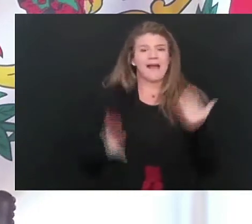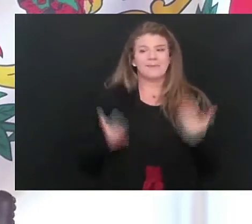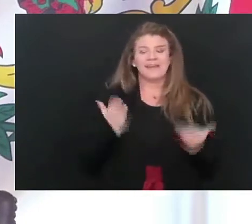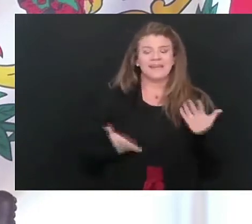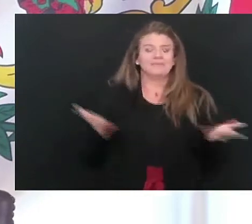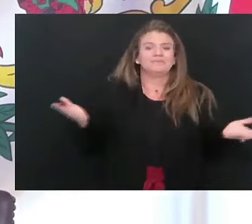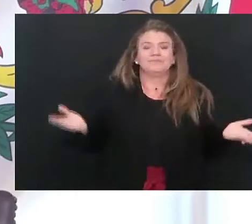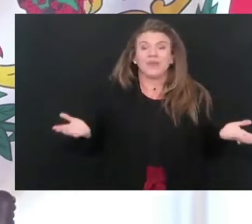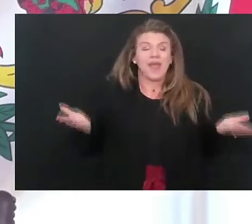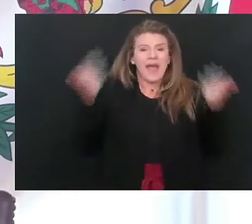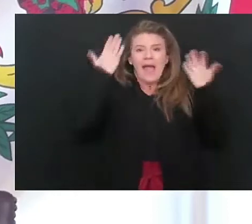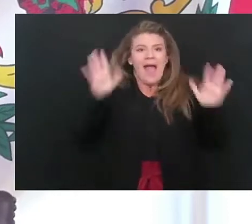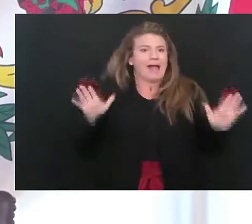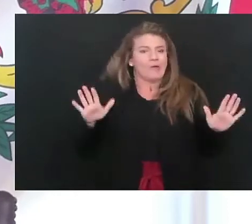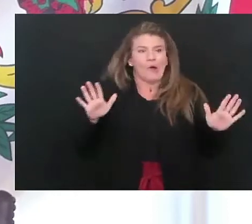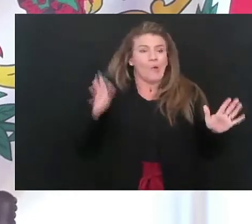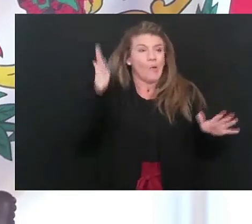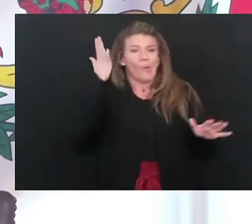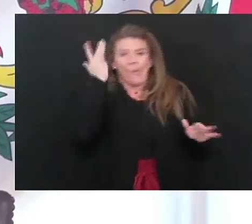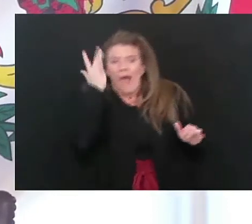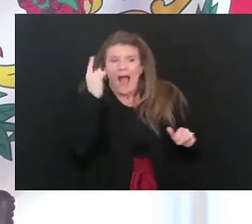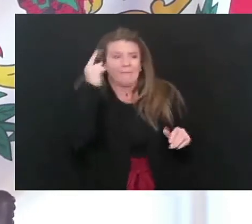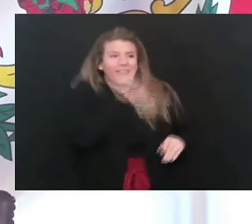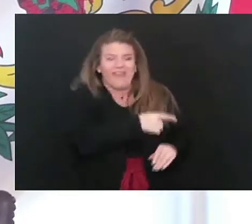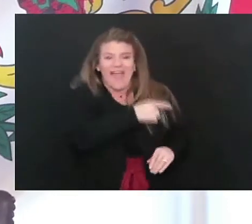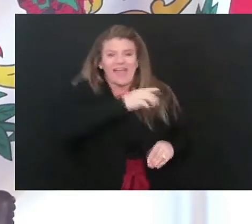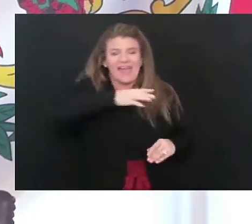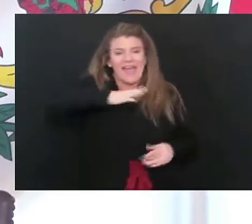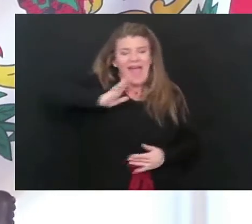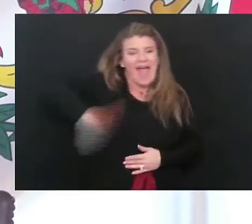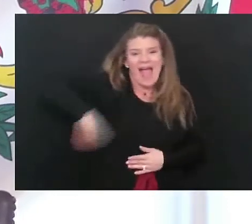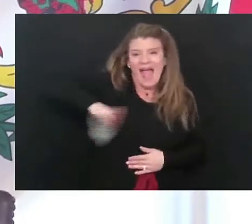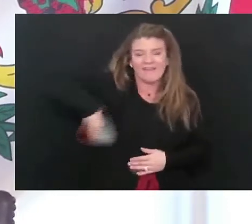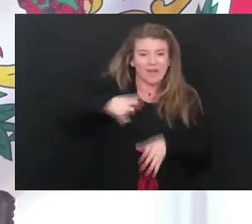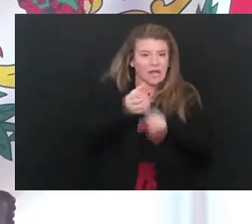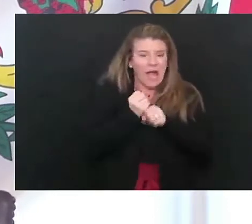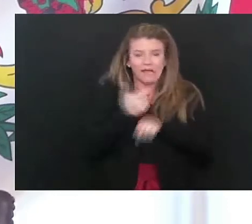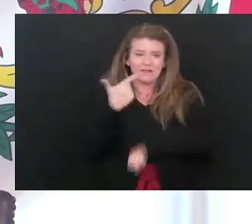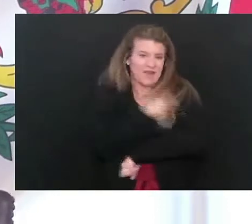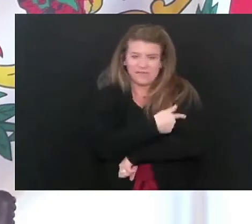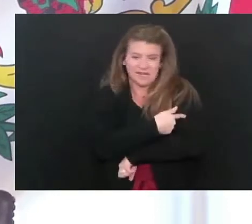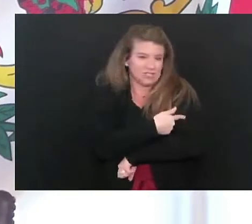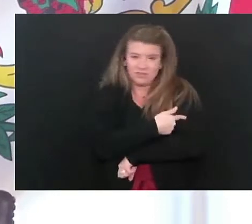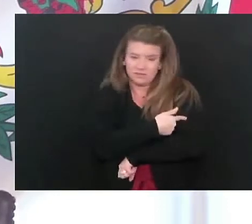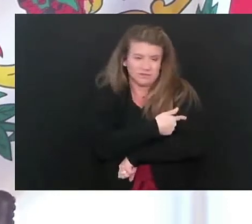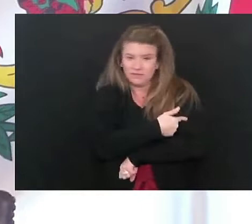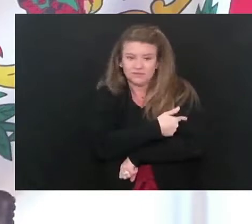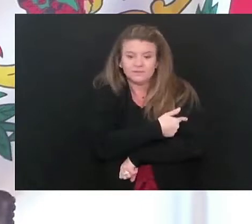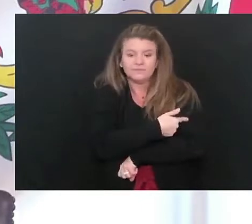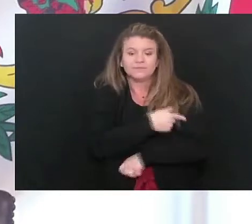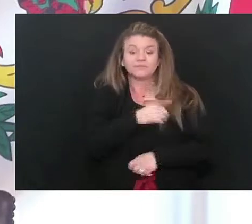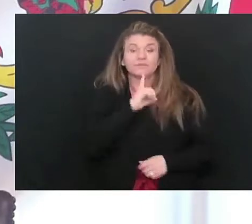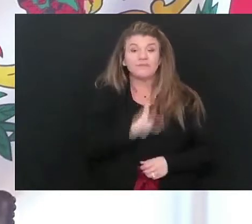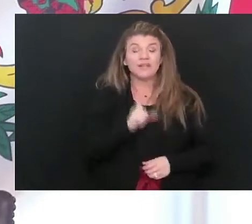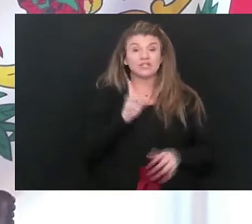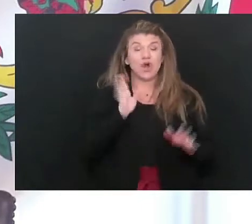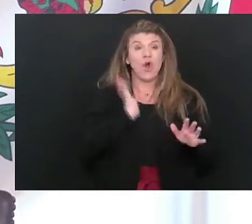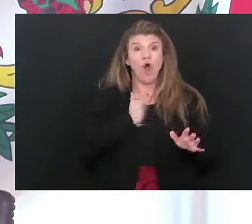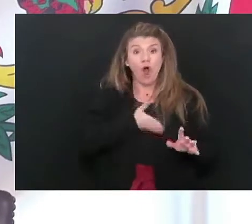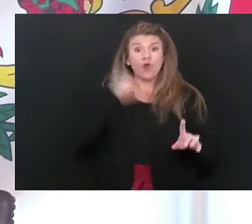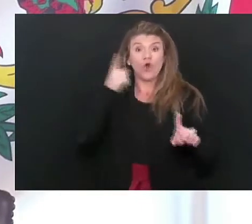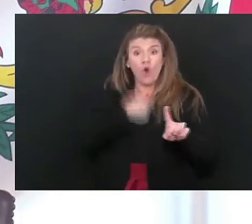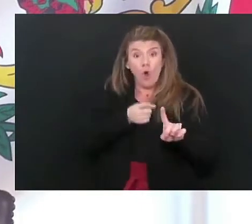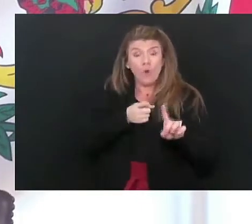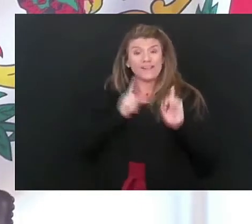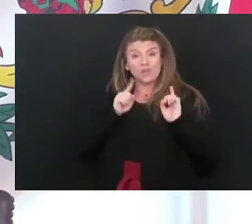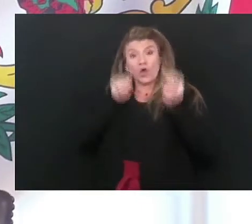don't know, for whatever the reason, they just have not gotten their vaccination and everything. And so we're going to go to